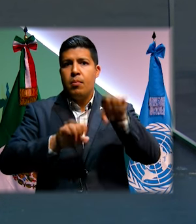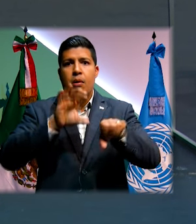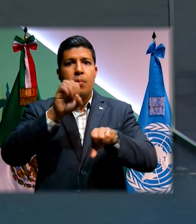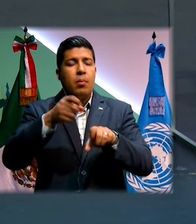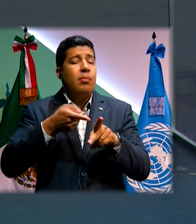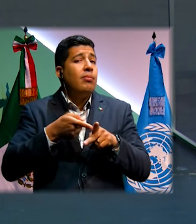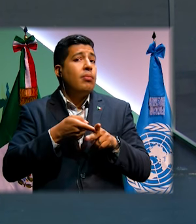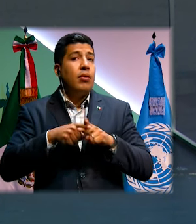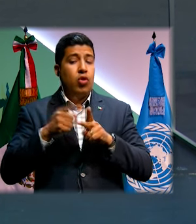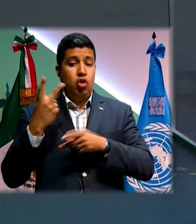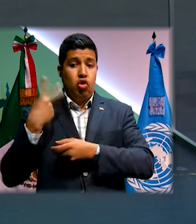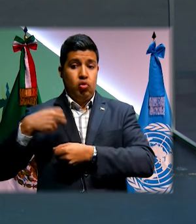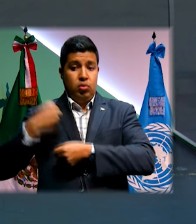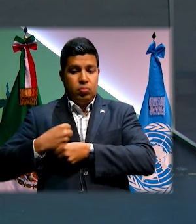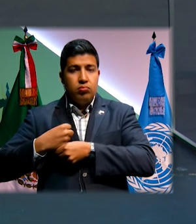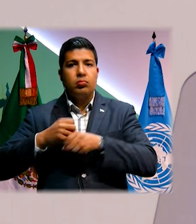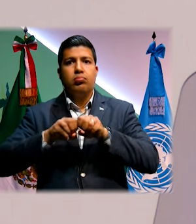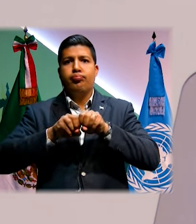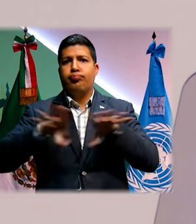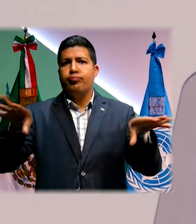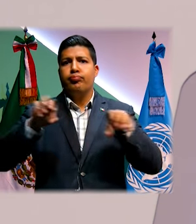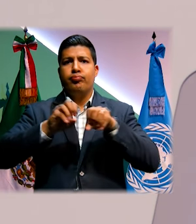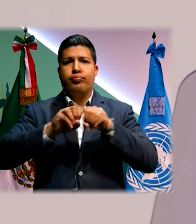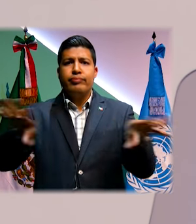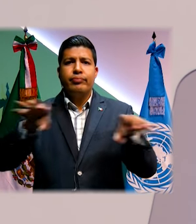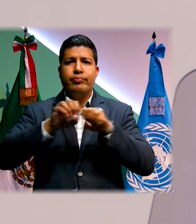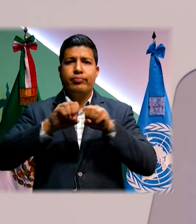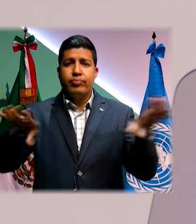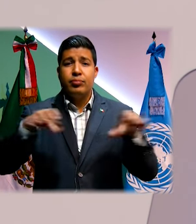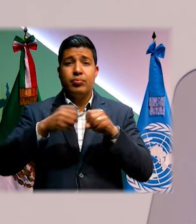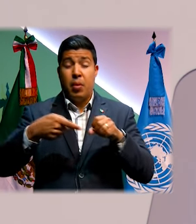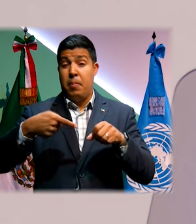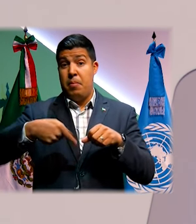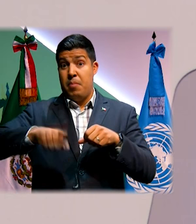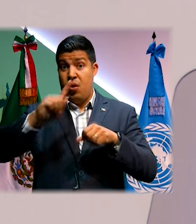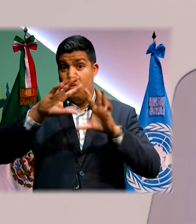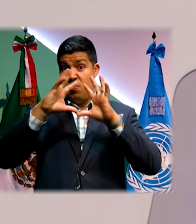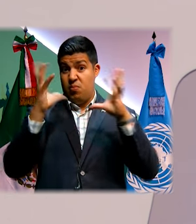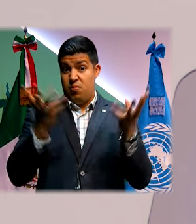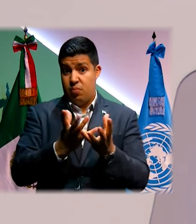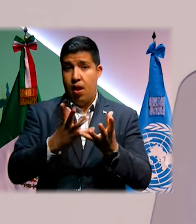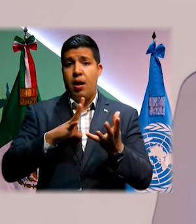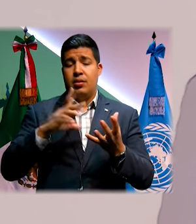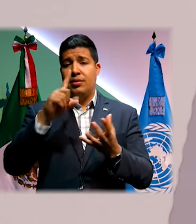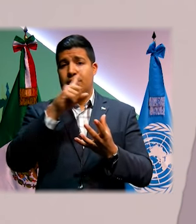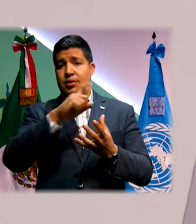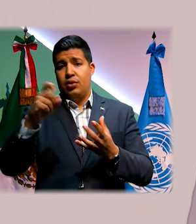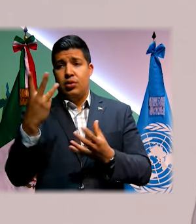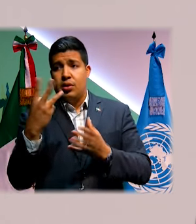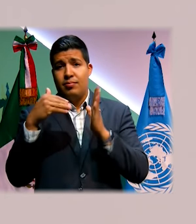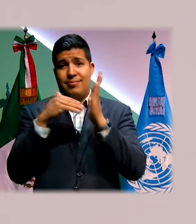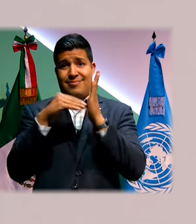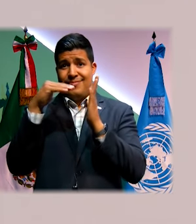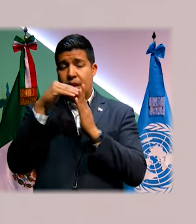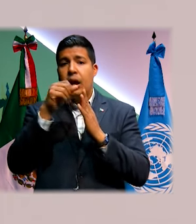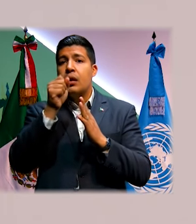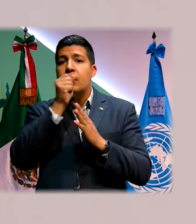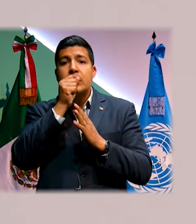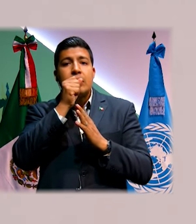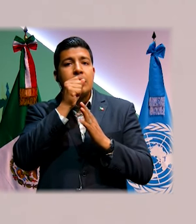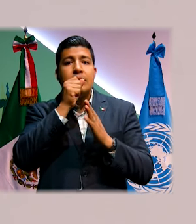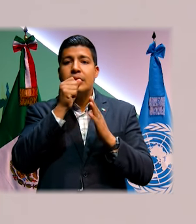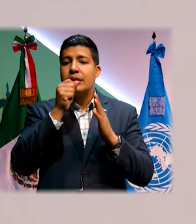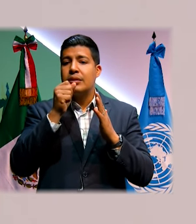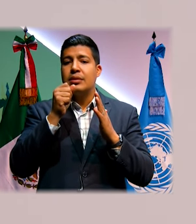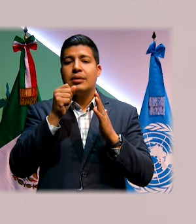last two years. However, in the world, there are still 103 million young people that don't